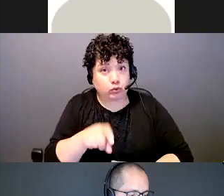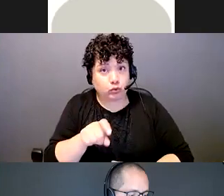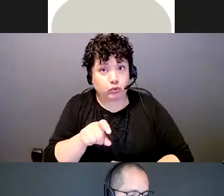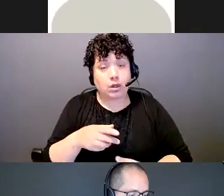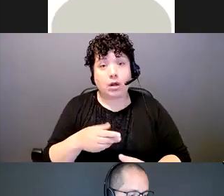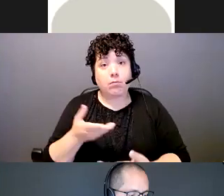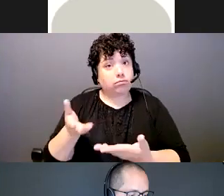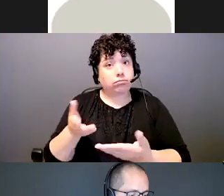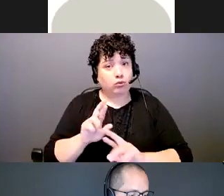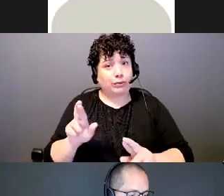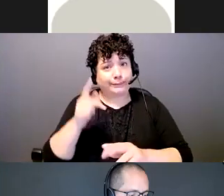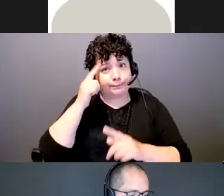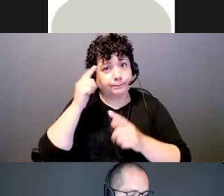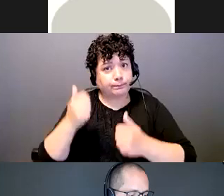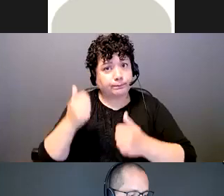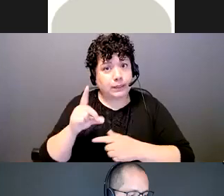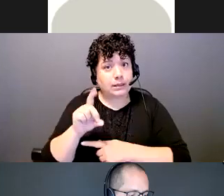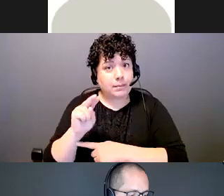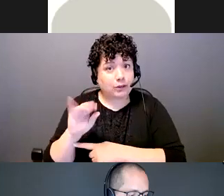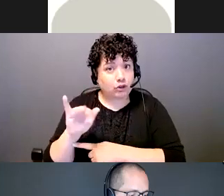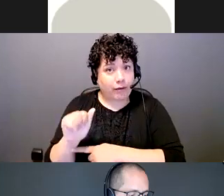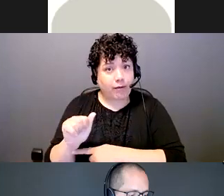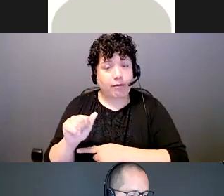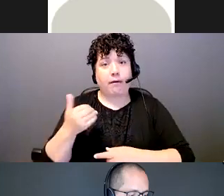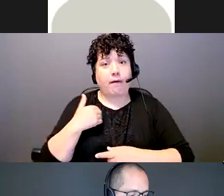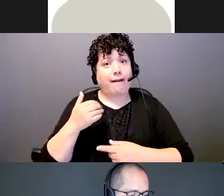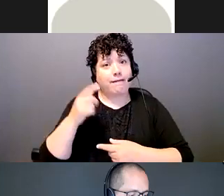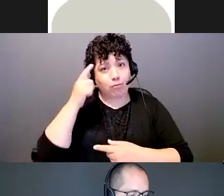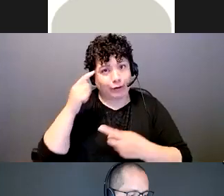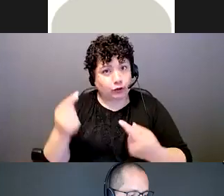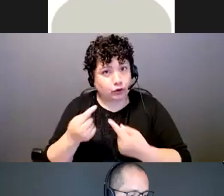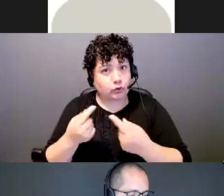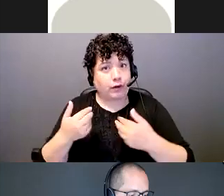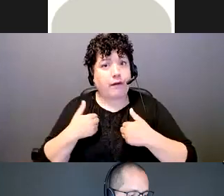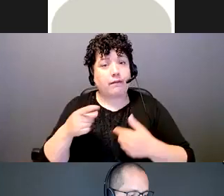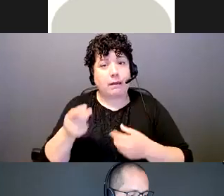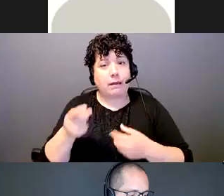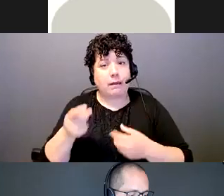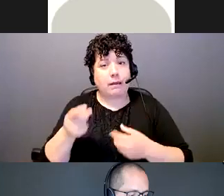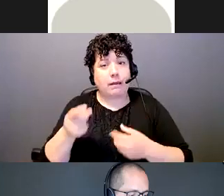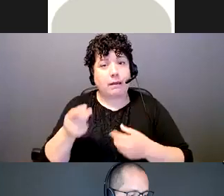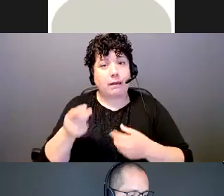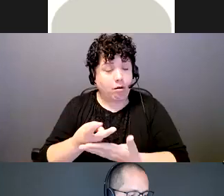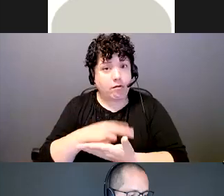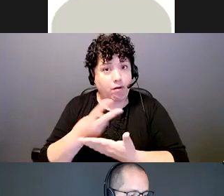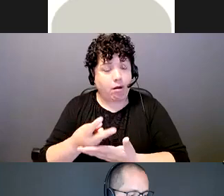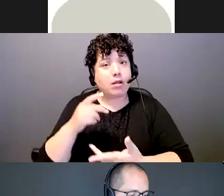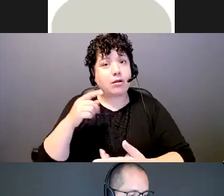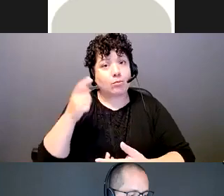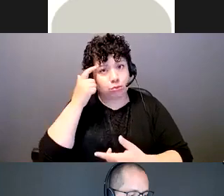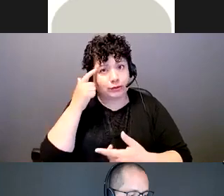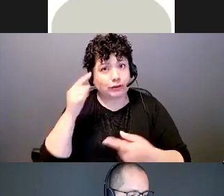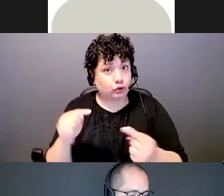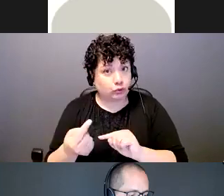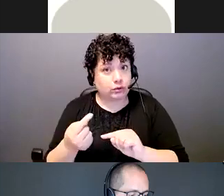dementia or cognitive impairment, or they've got a brain injury from multiple falls and their executive function is not